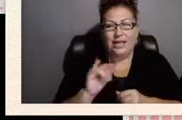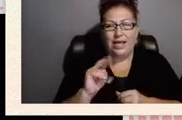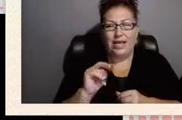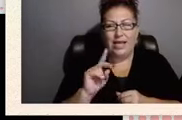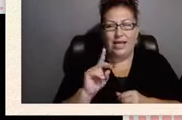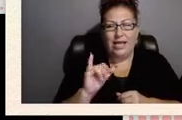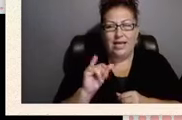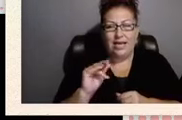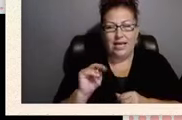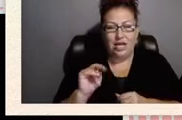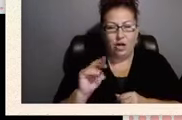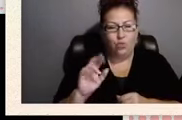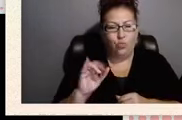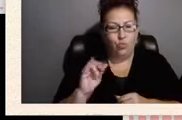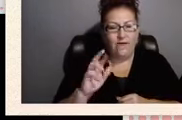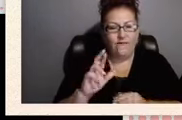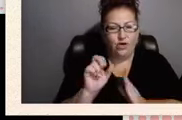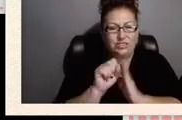And basically